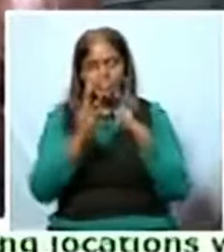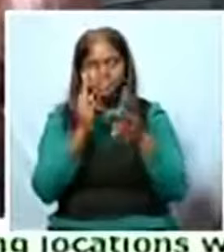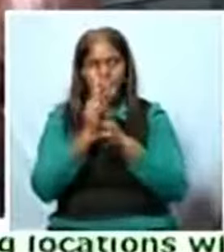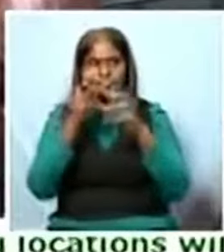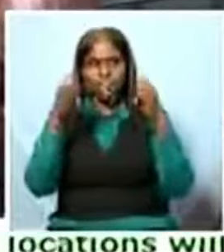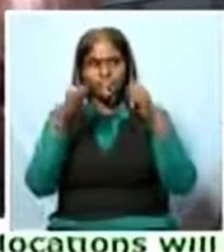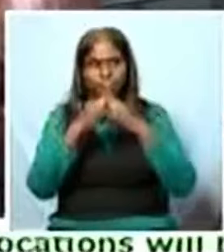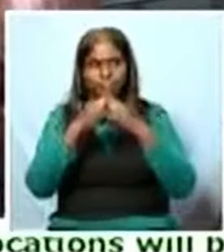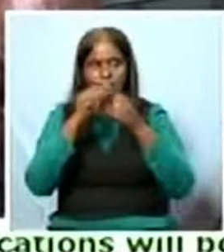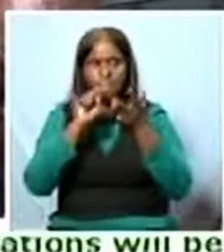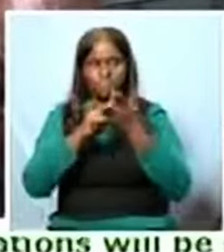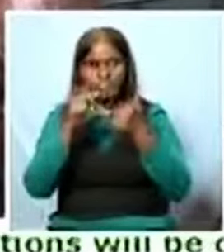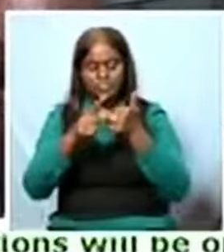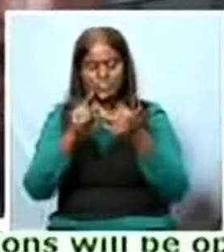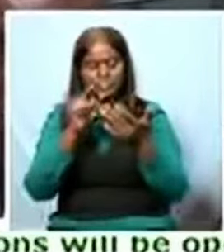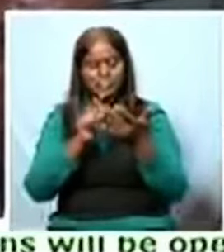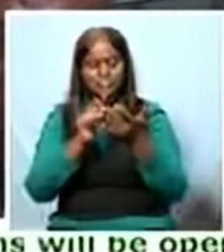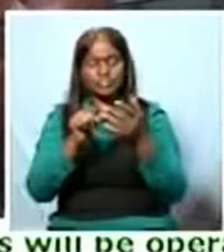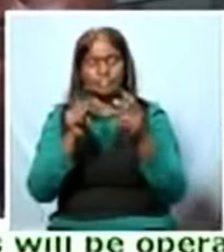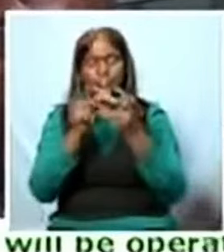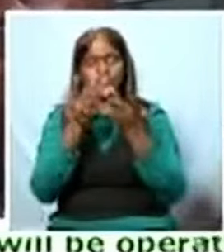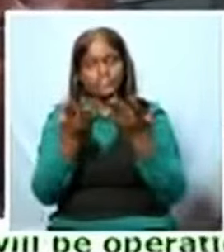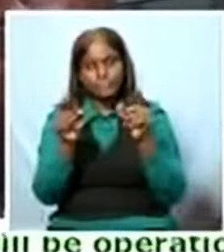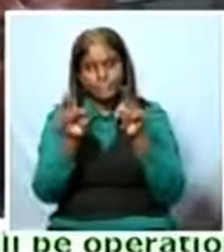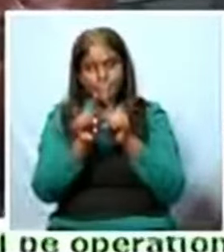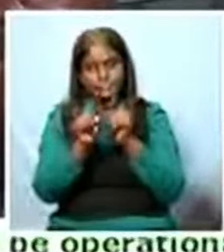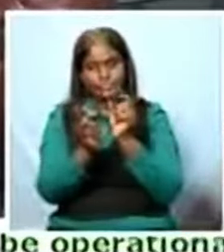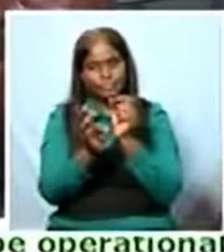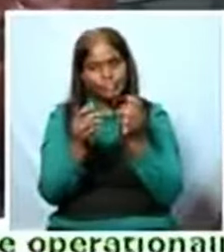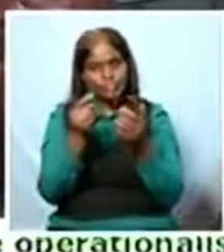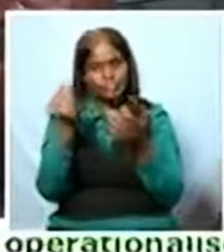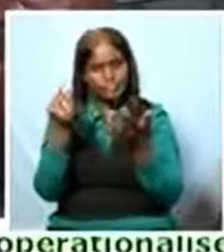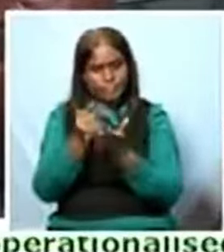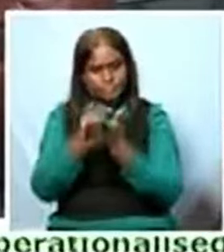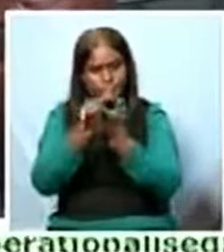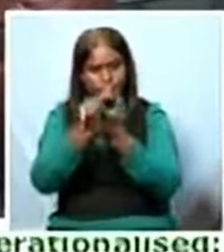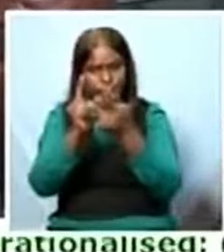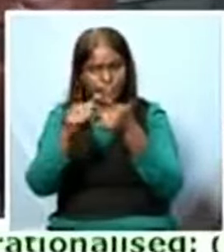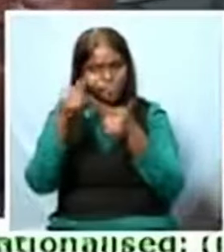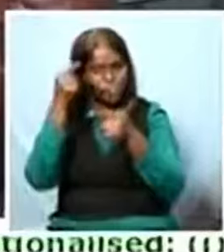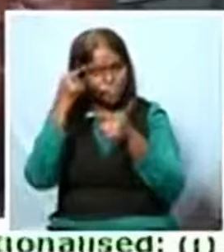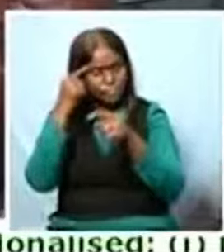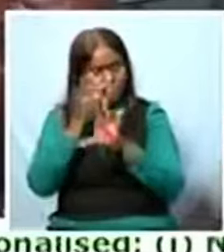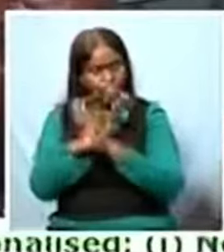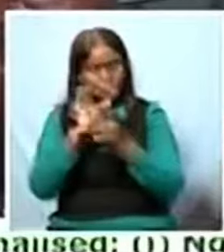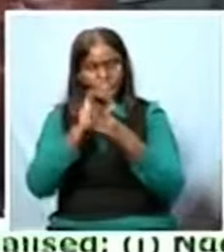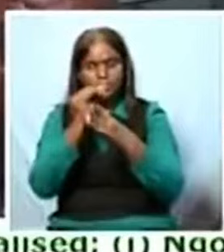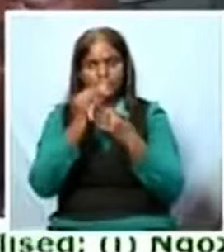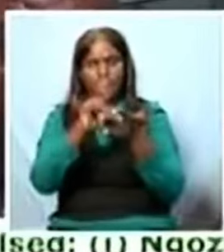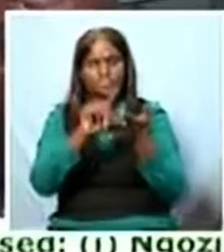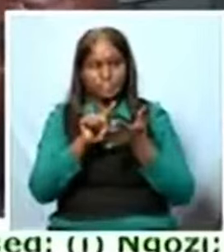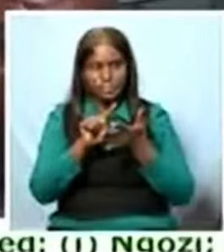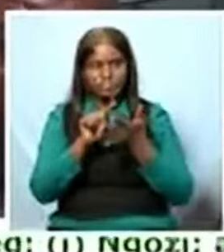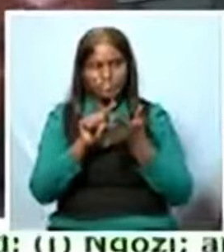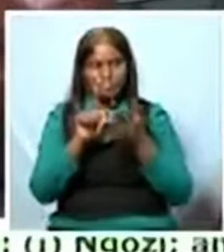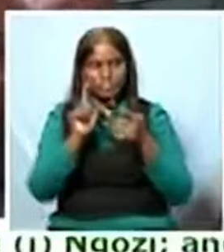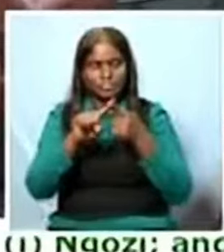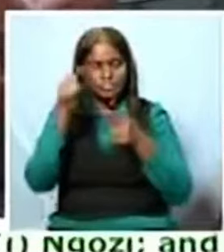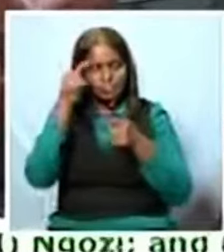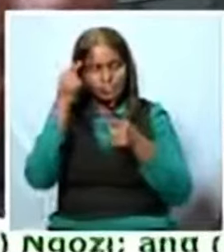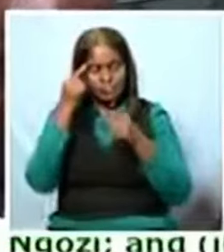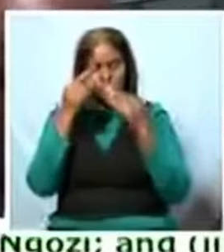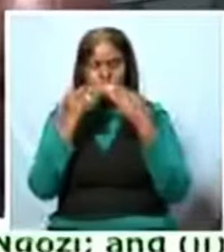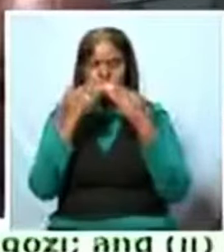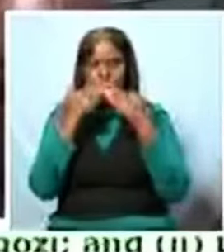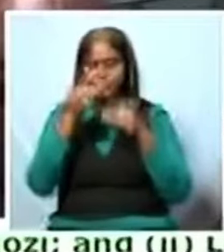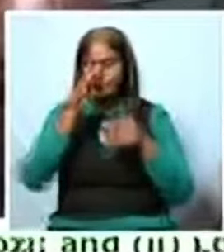Bank program is a grant to the Republic of Zambia or it is a loan to the government. Thank you,